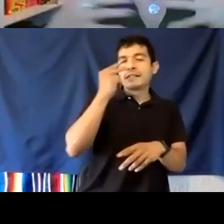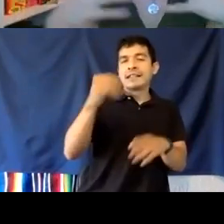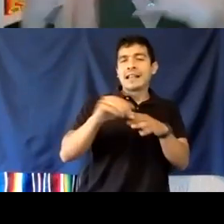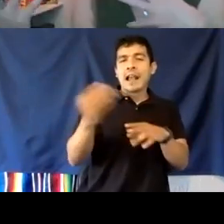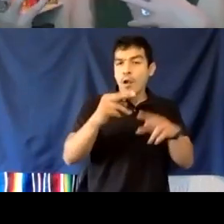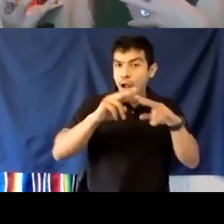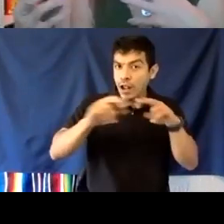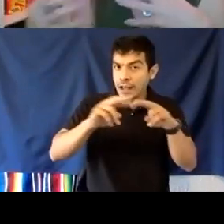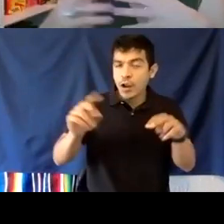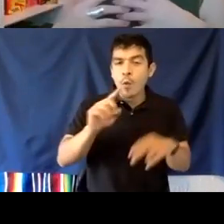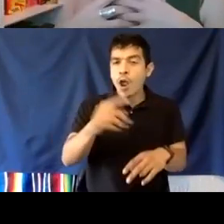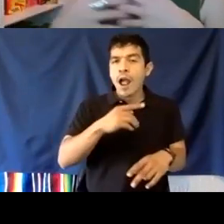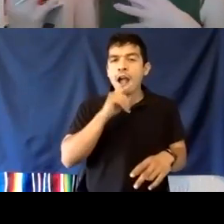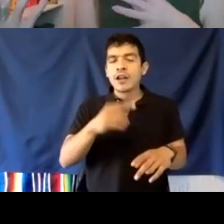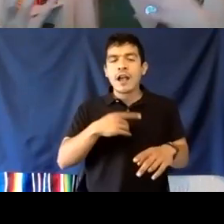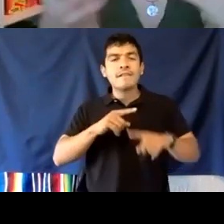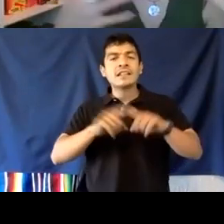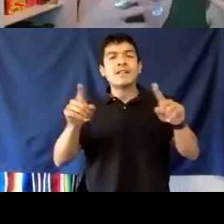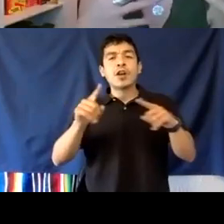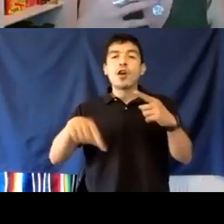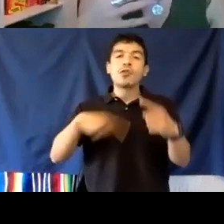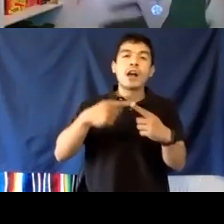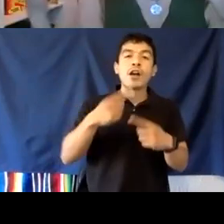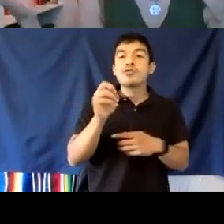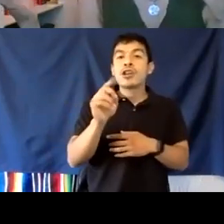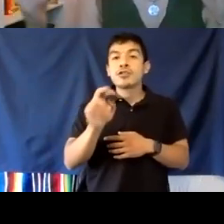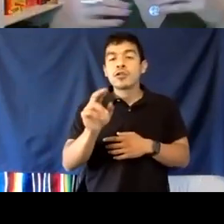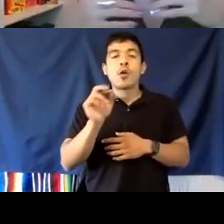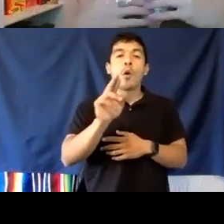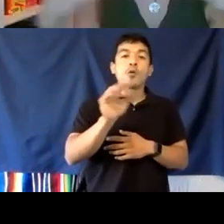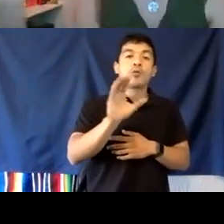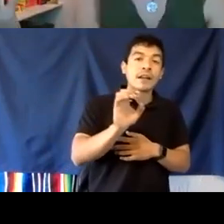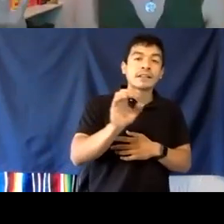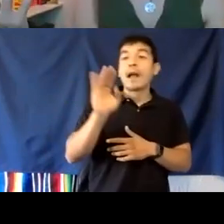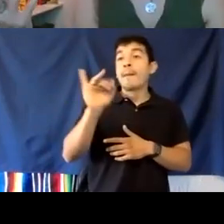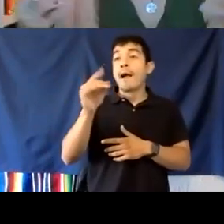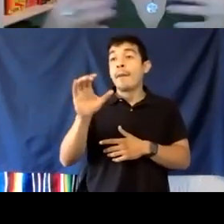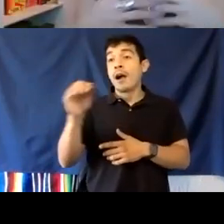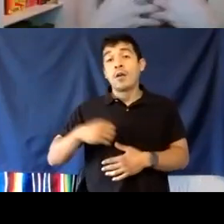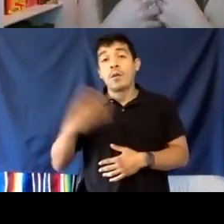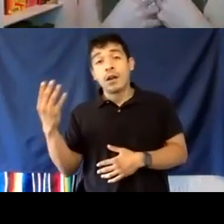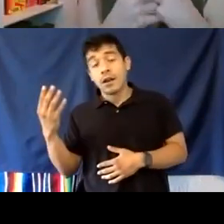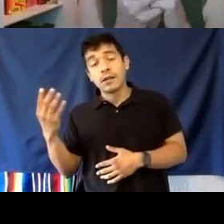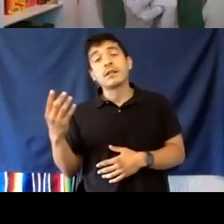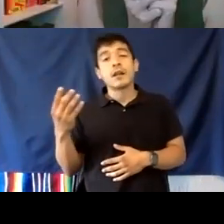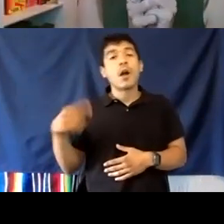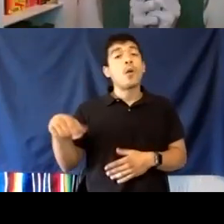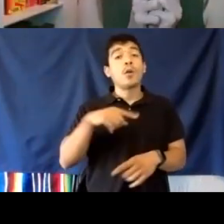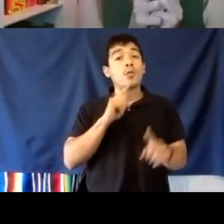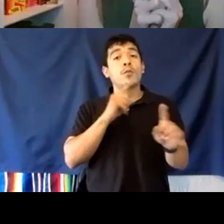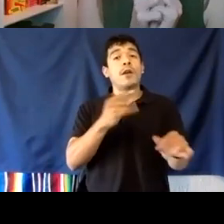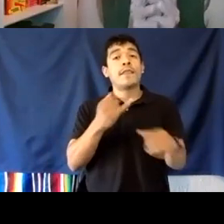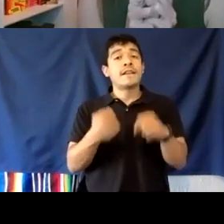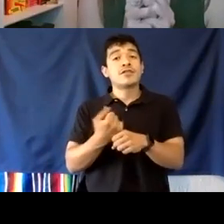were actually differences around gender or around race, BIPOC and white. We reported those as well. This year, we're reporting